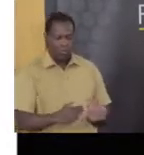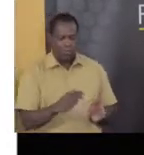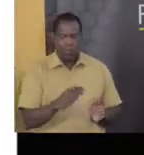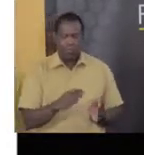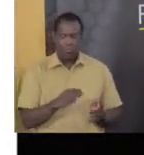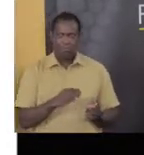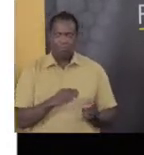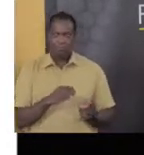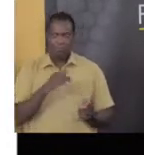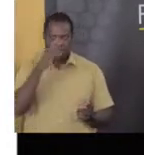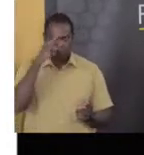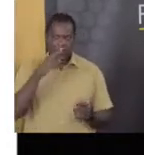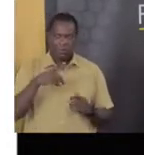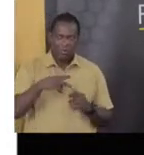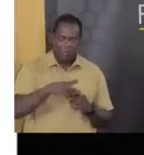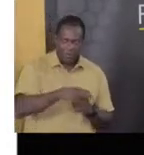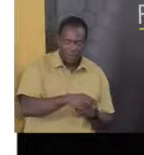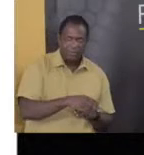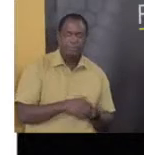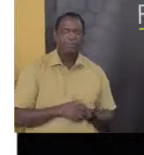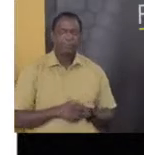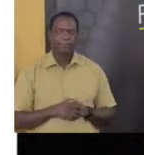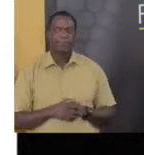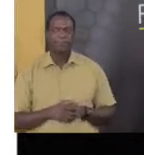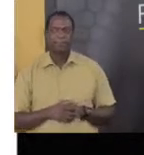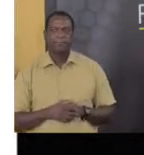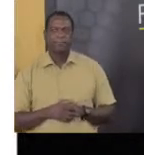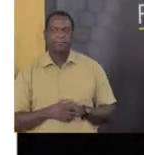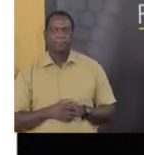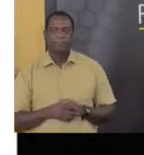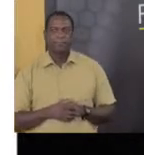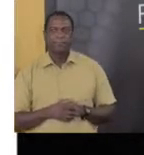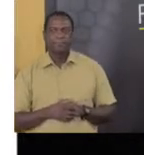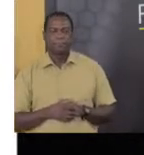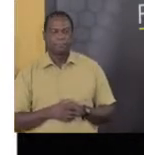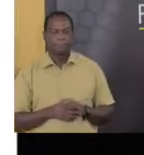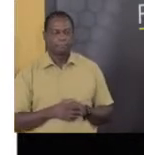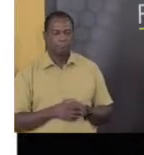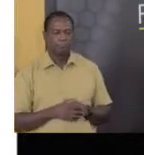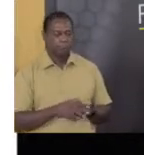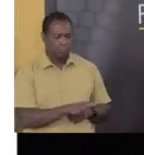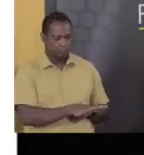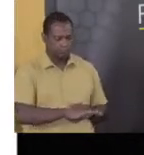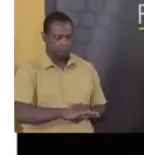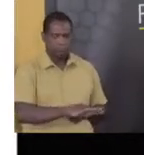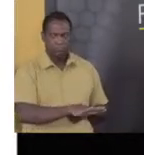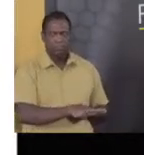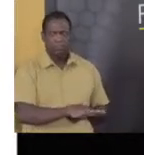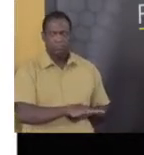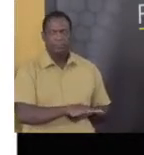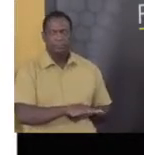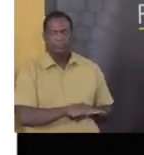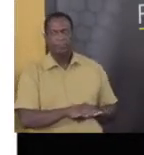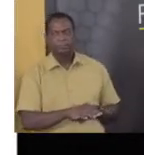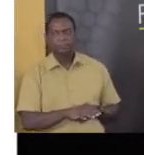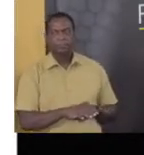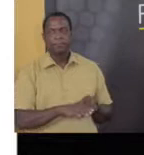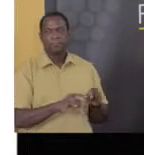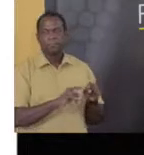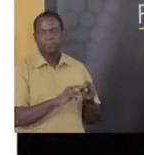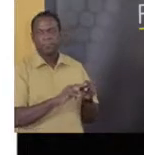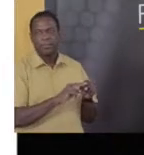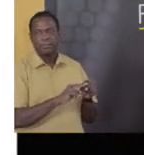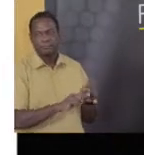room, whether it's a separate station, a separate area, or a separate room. Once that is cut, the